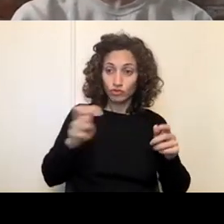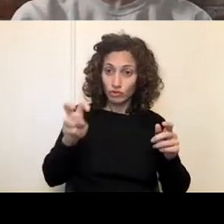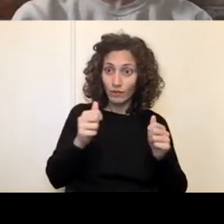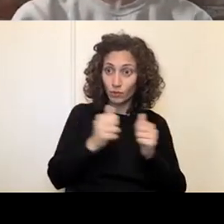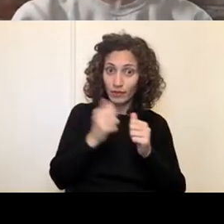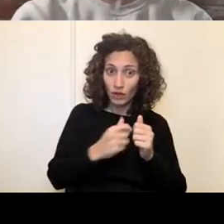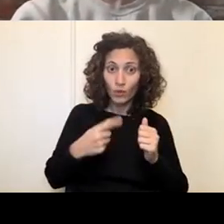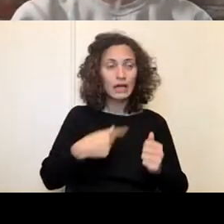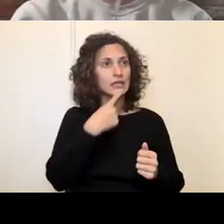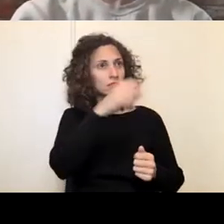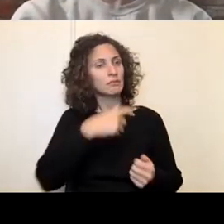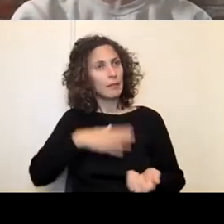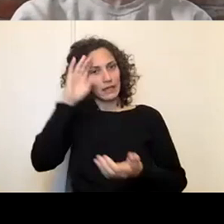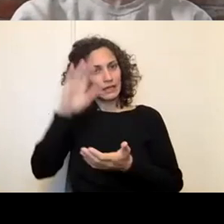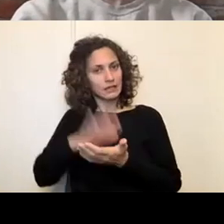yes, my husband and my baby.